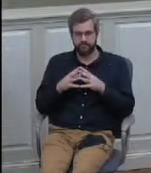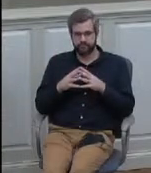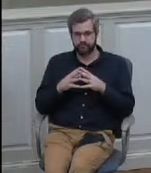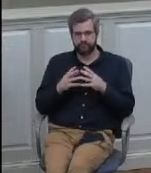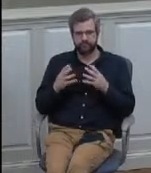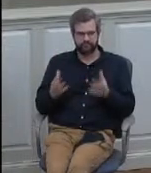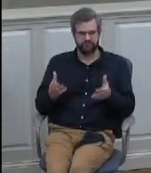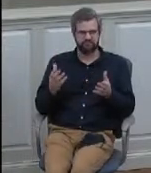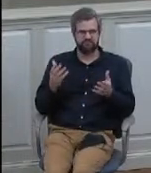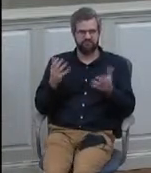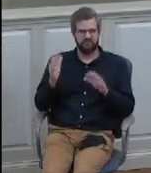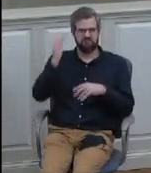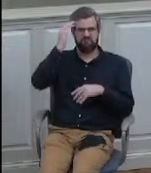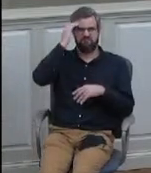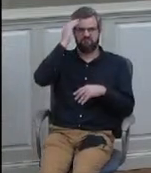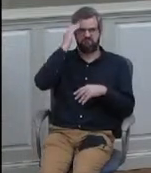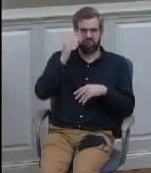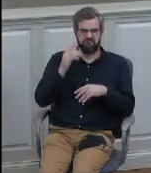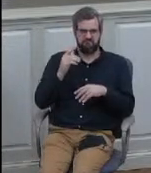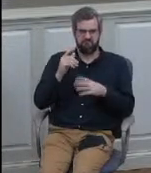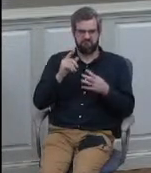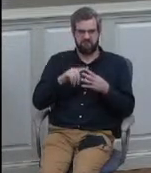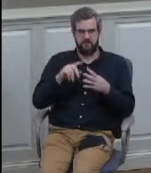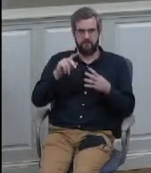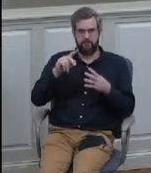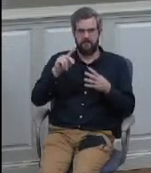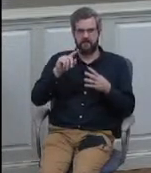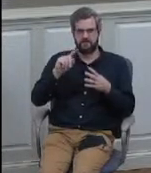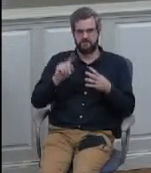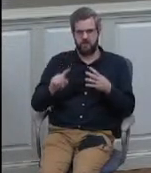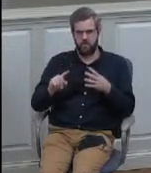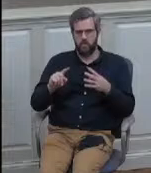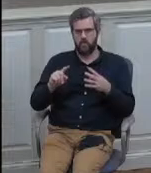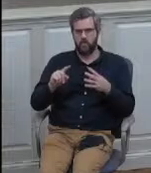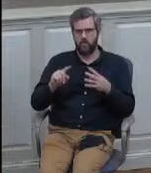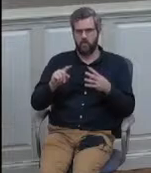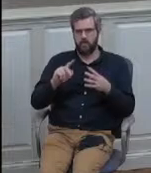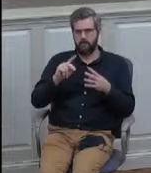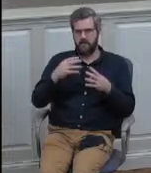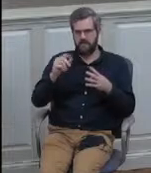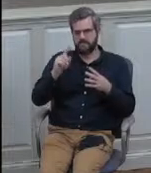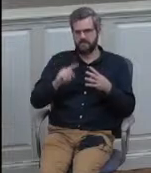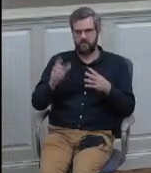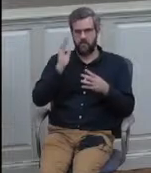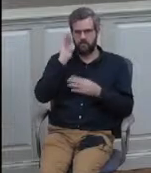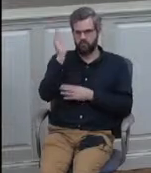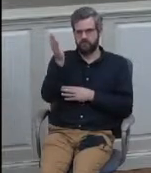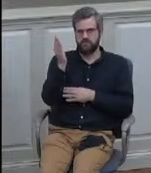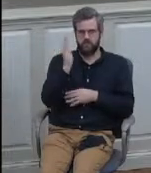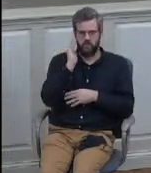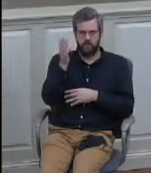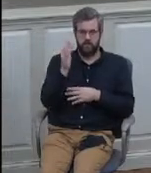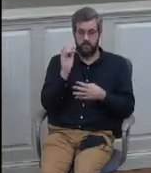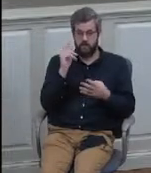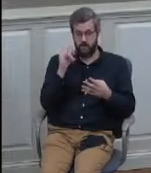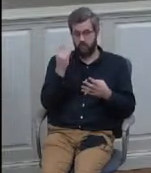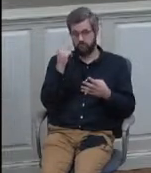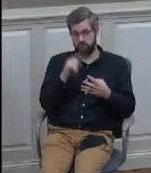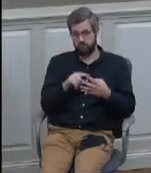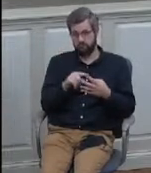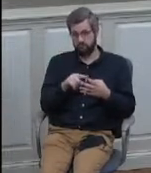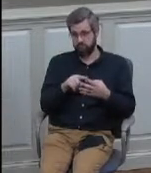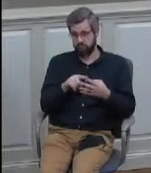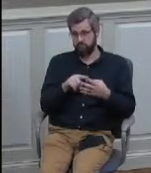is we know we're going to have a presentation from planning and zoning, for example, and that's an easy one to point to. So we could move that to